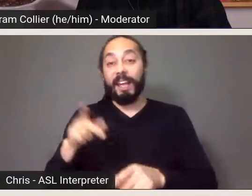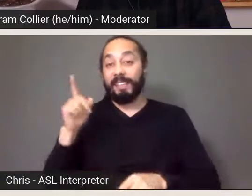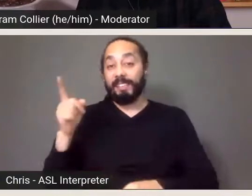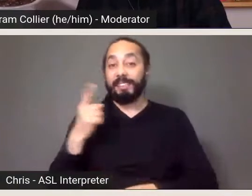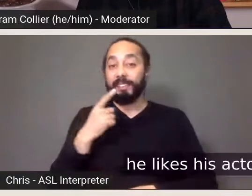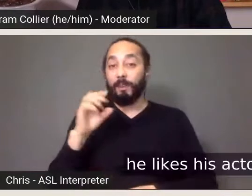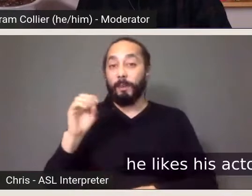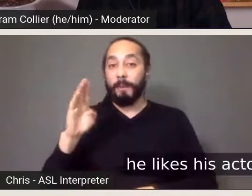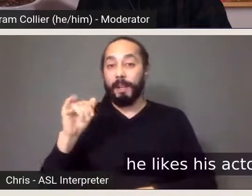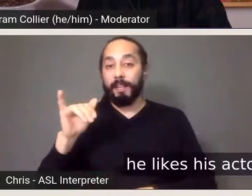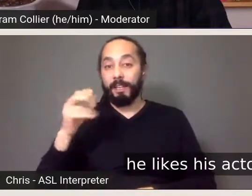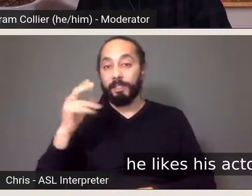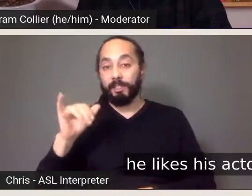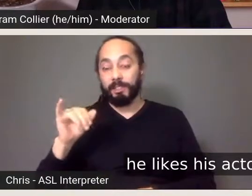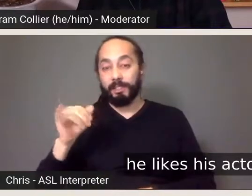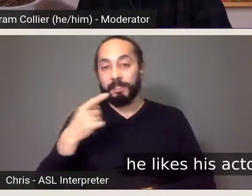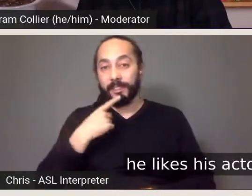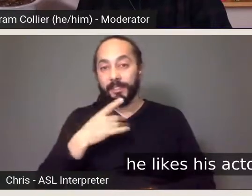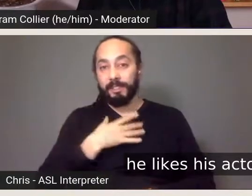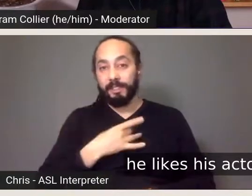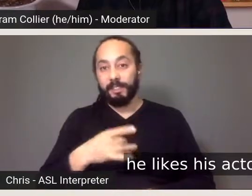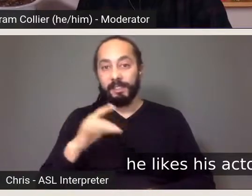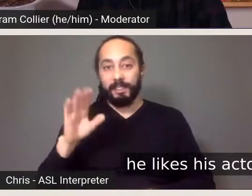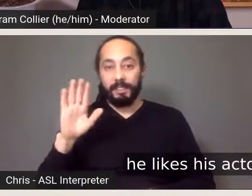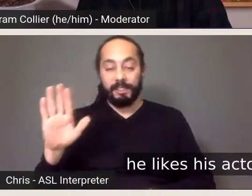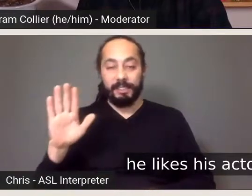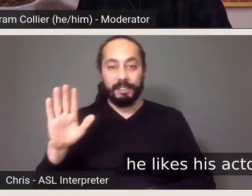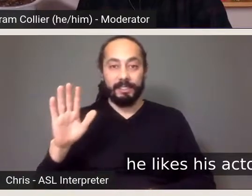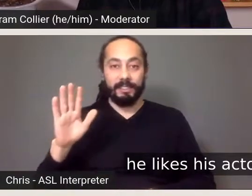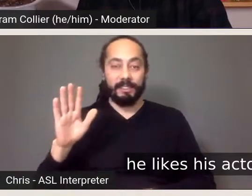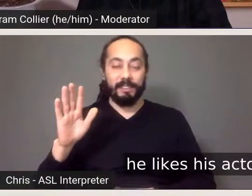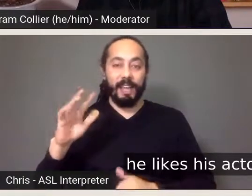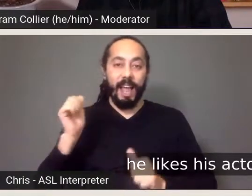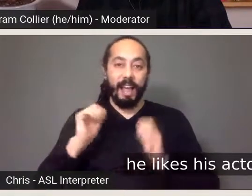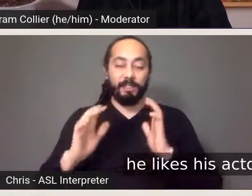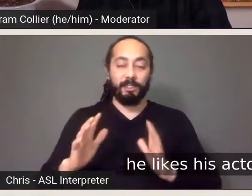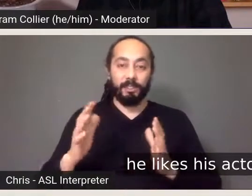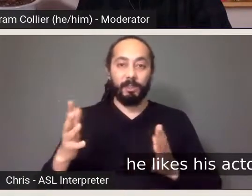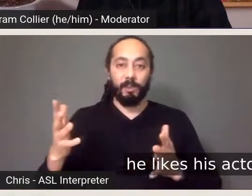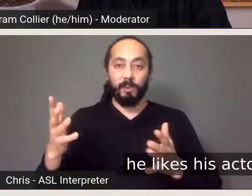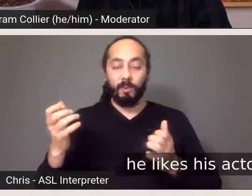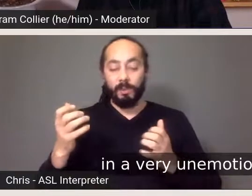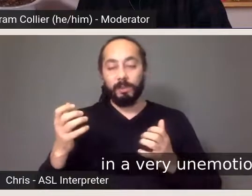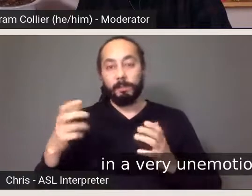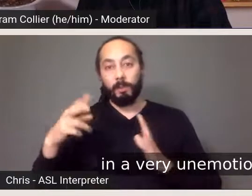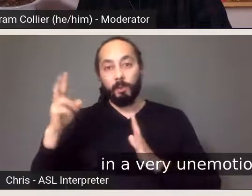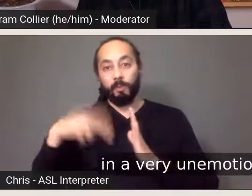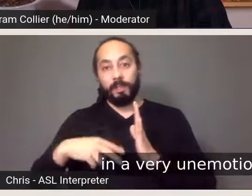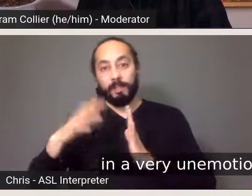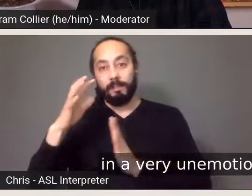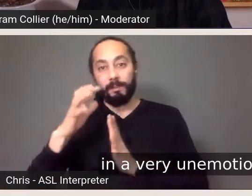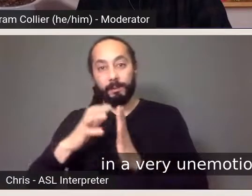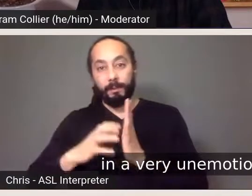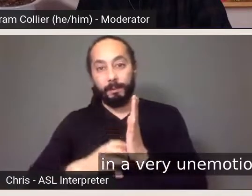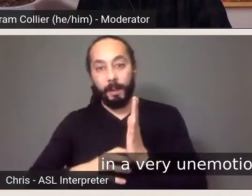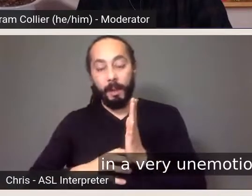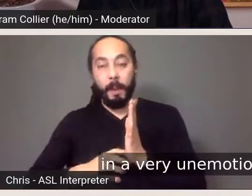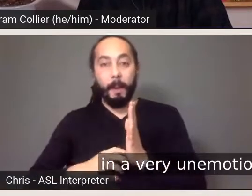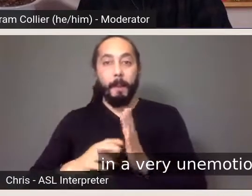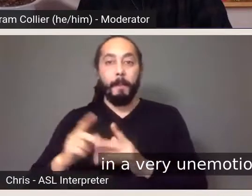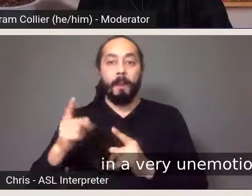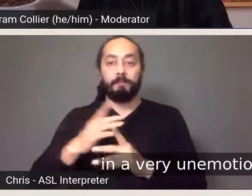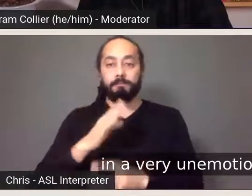likes his actors to read the lines in a very unemotional or